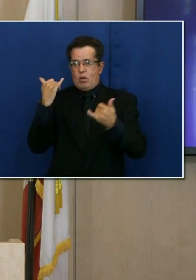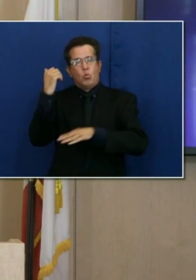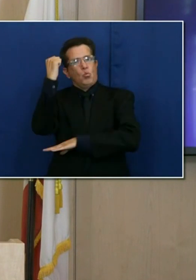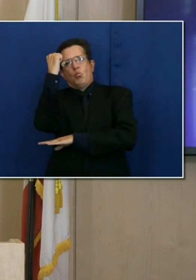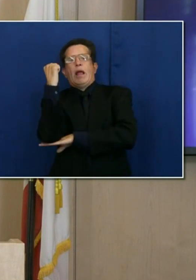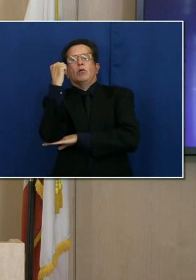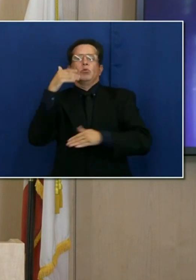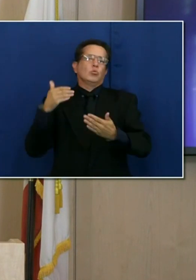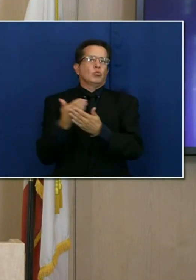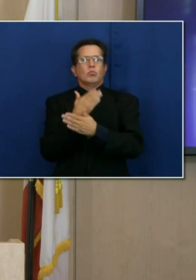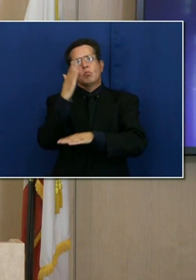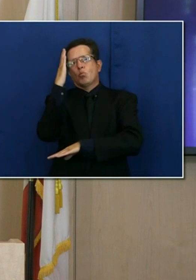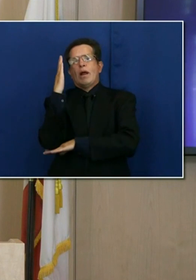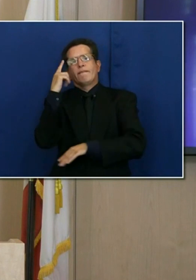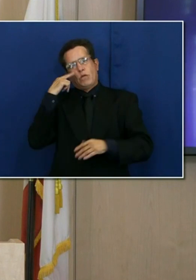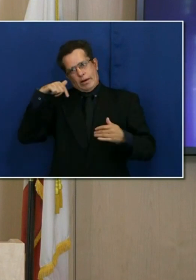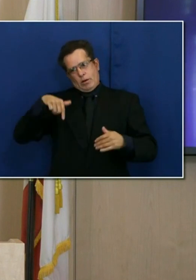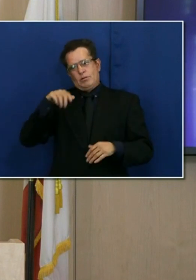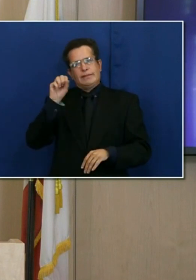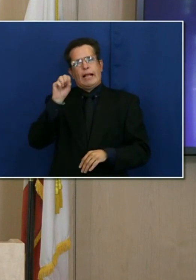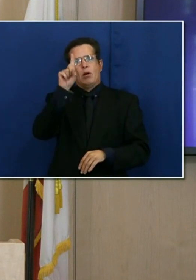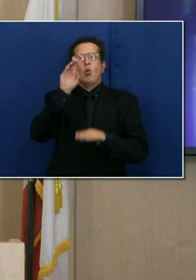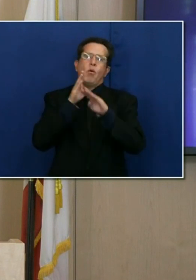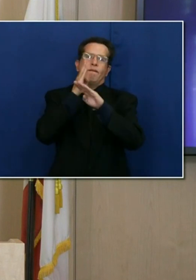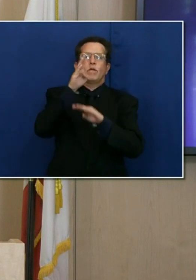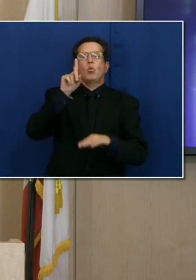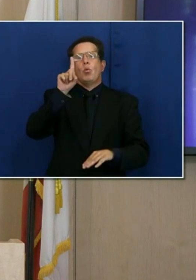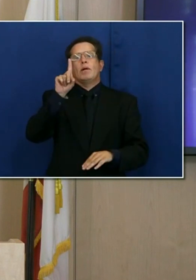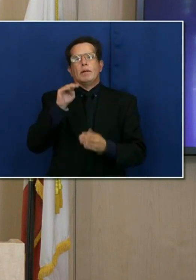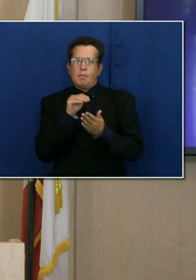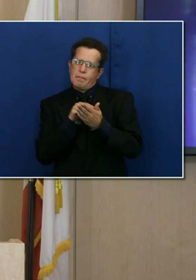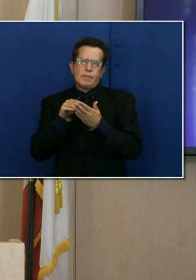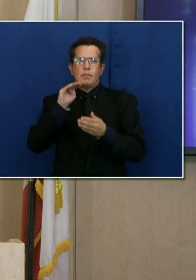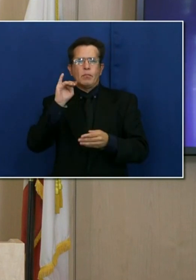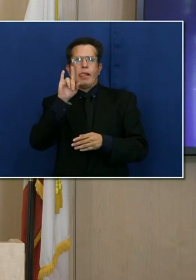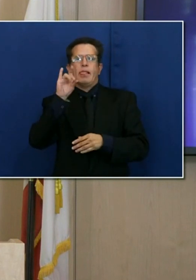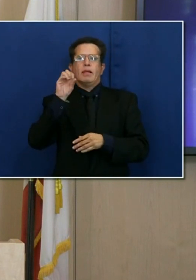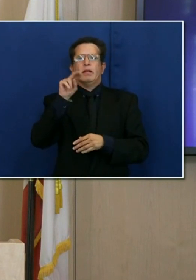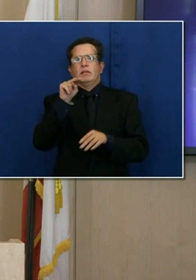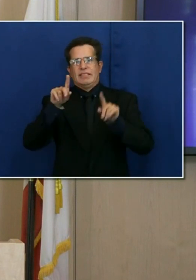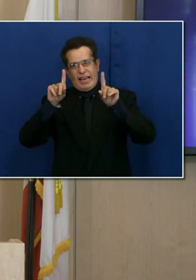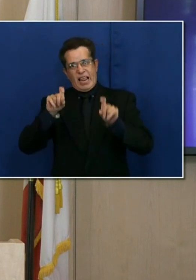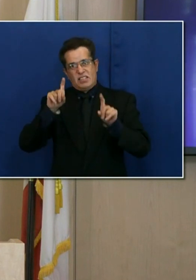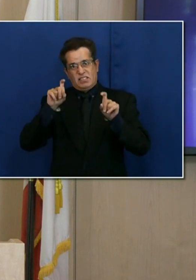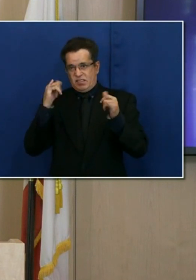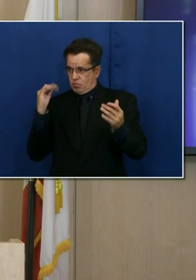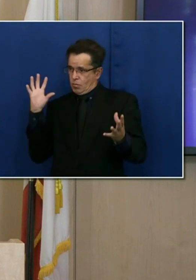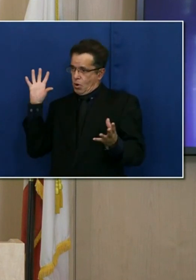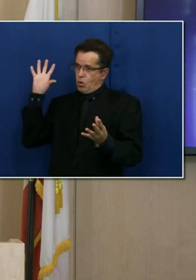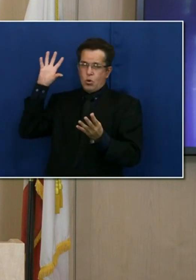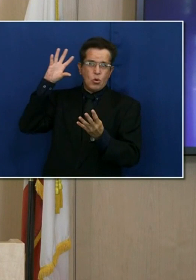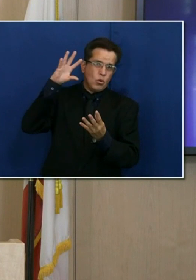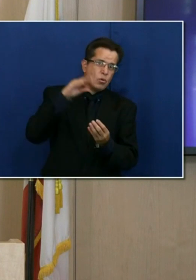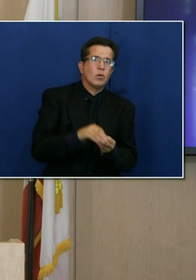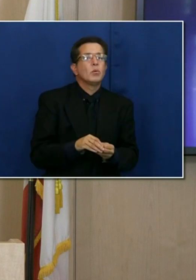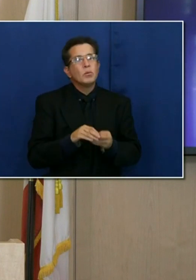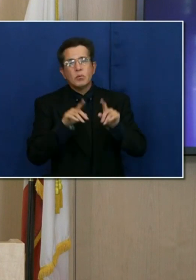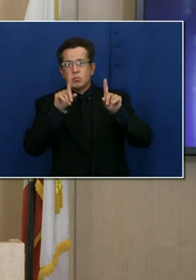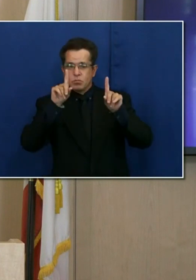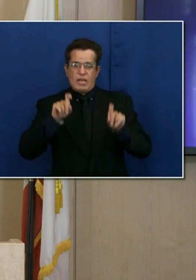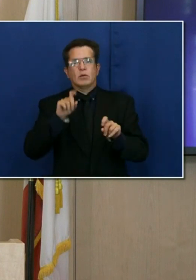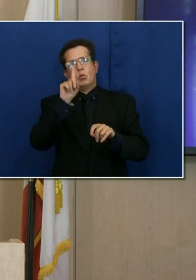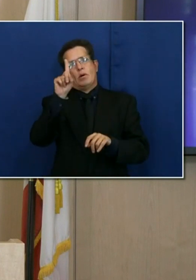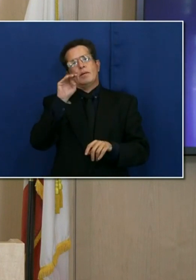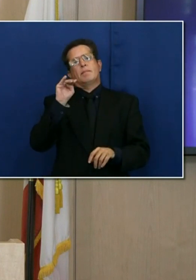milestone for the county. Over 1 million tests have been conducted in the San Diego County region. And that's an incredible number,